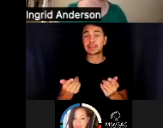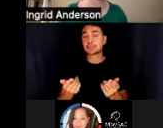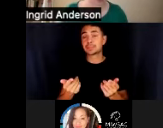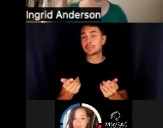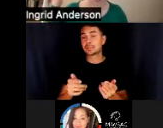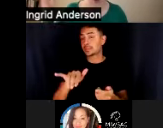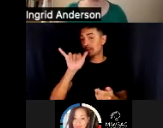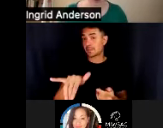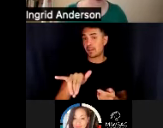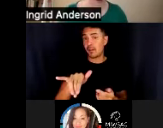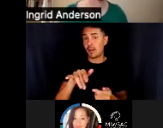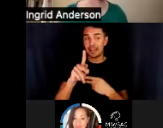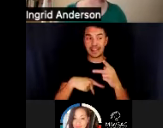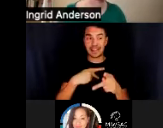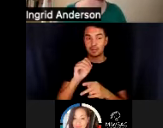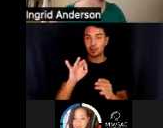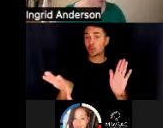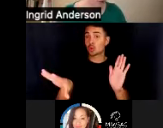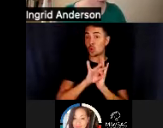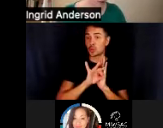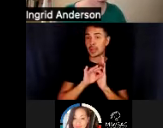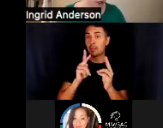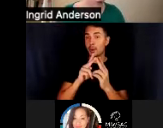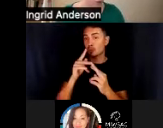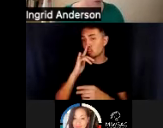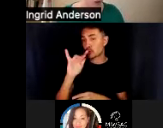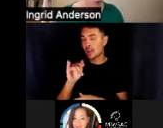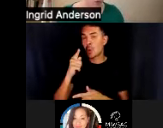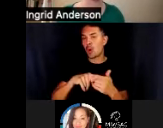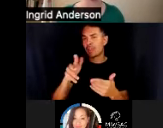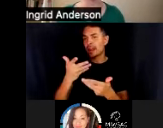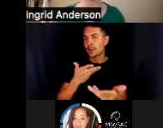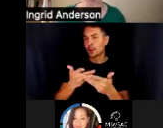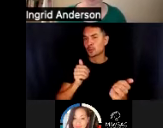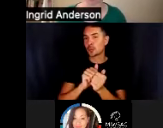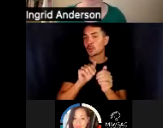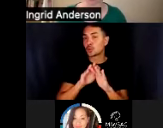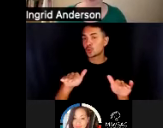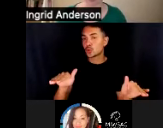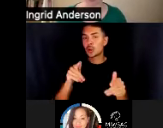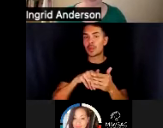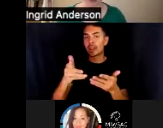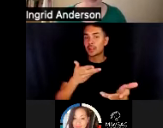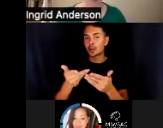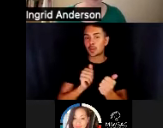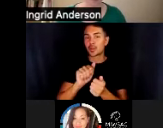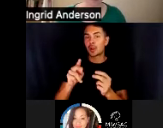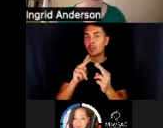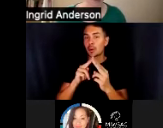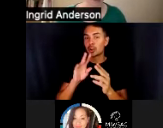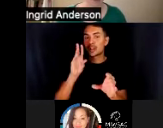that, kind of chosen partner look like? What is their interaction with the children? What's their interaction with their partner in the